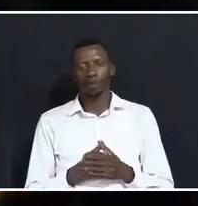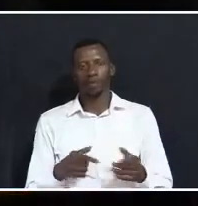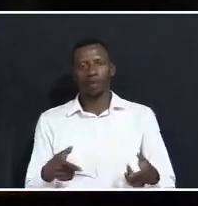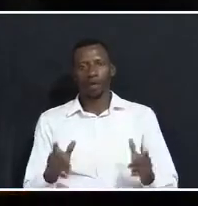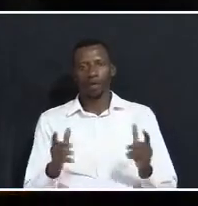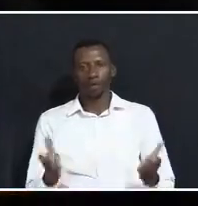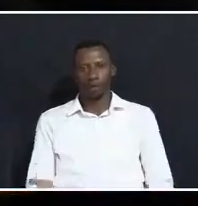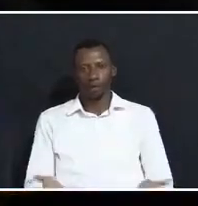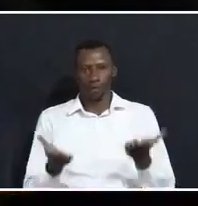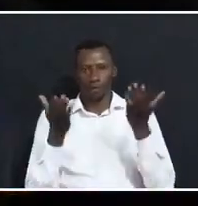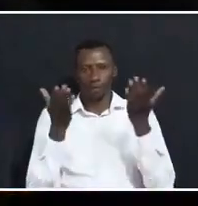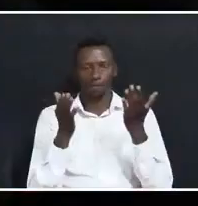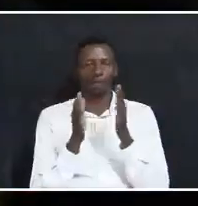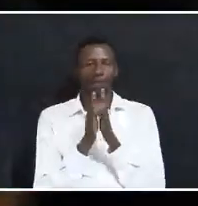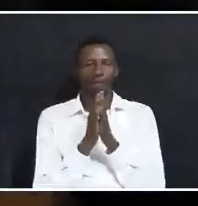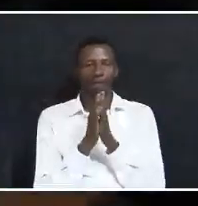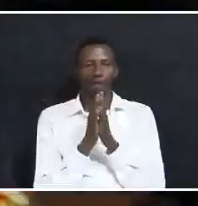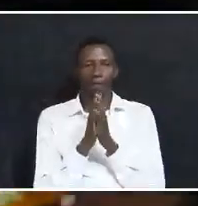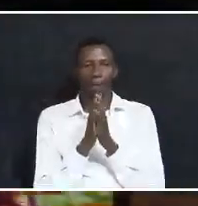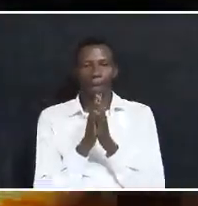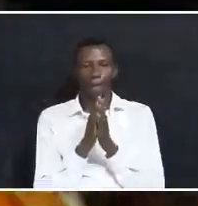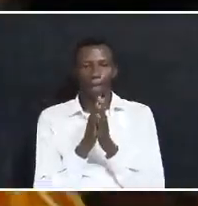shall we rise for a word of prayer.